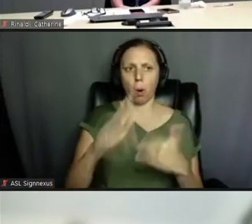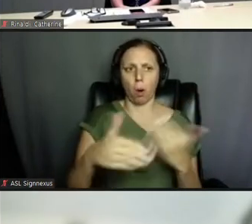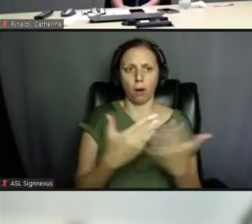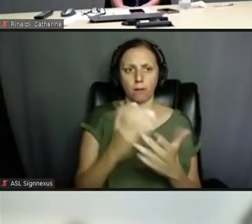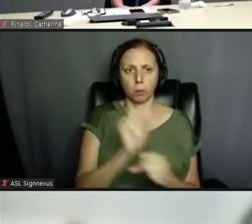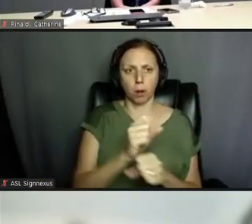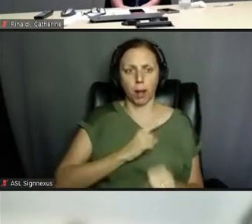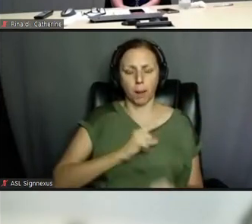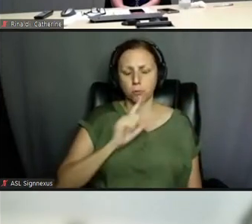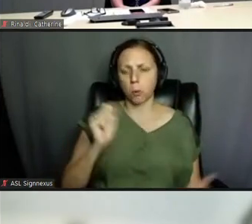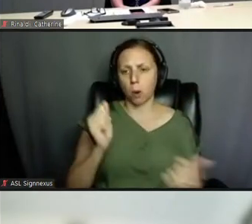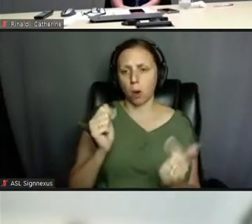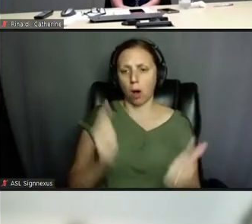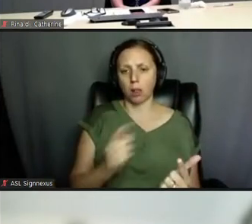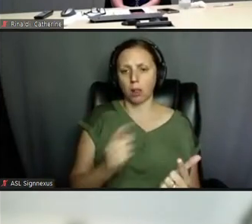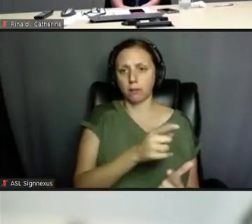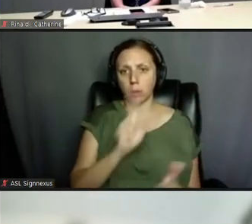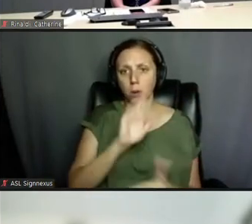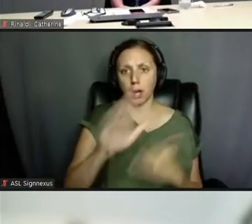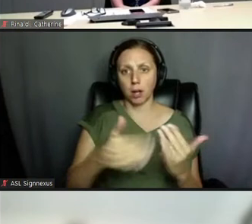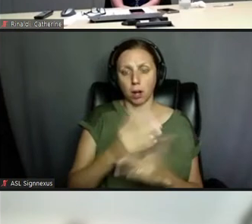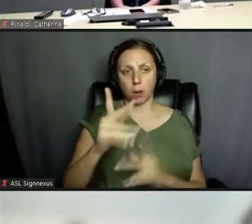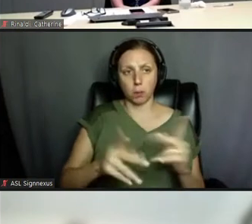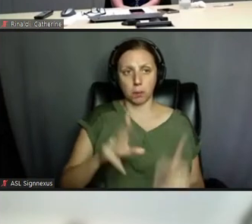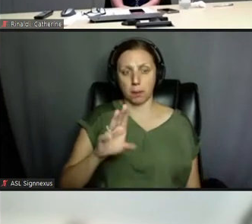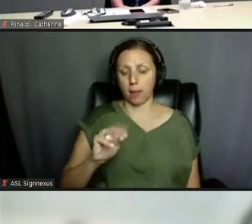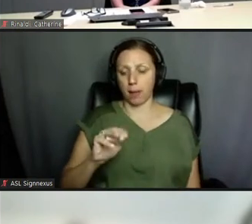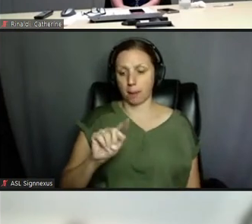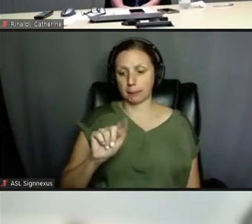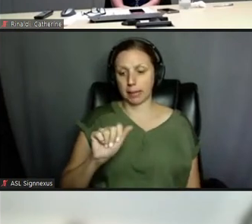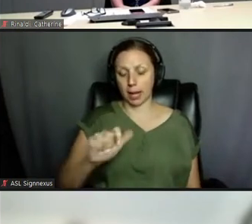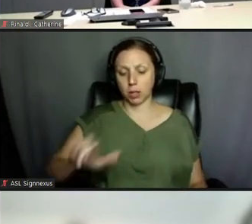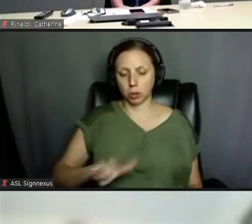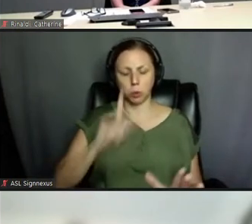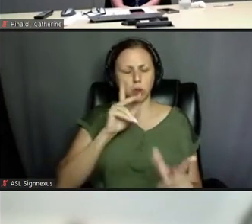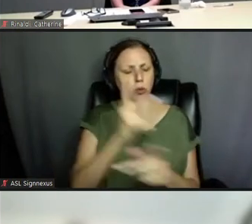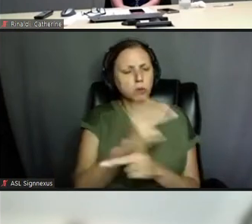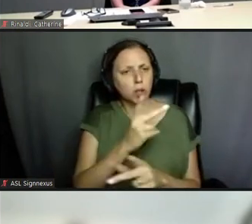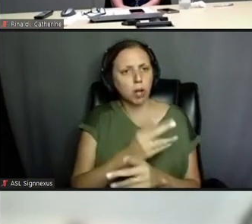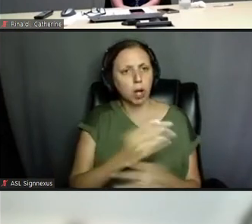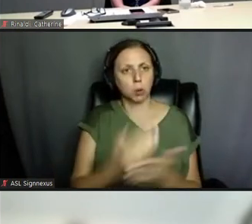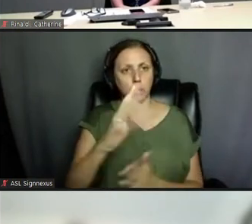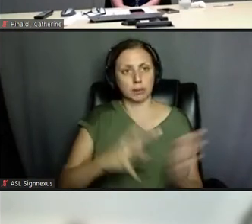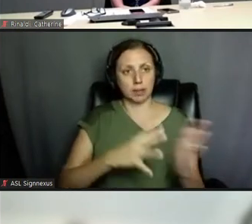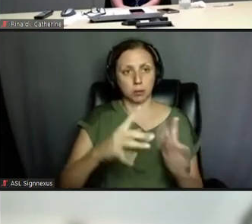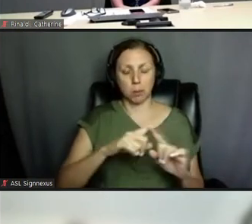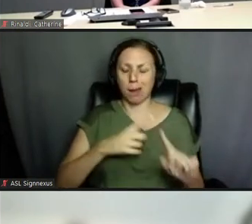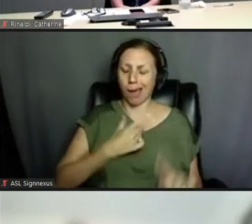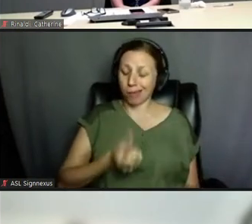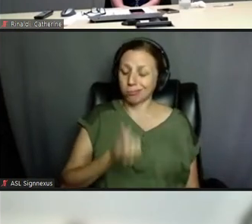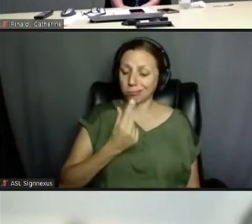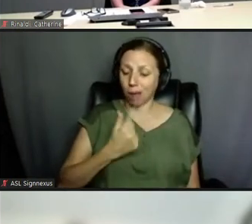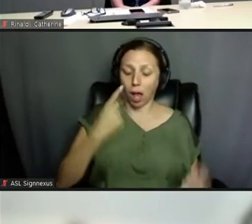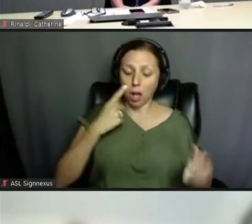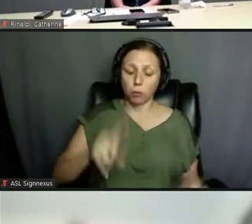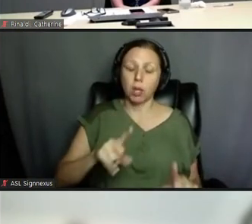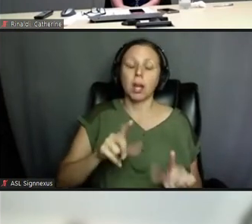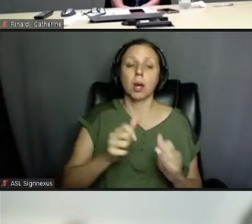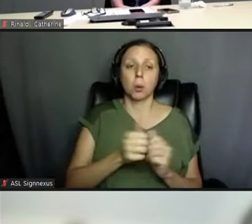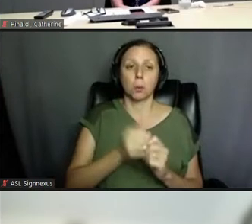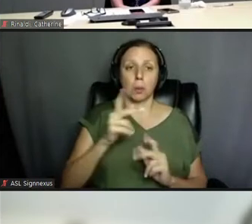you and everyone at the MTA has put into figuring out these new schedules, but I have to say that I agree with everyone else who has spoken before